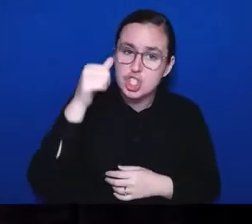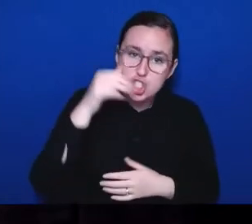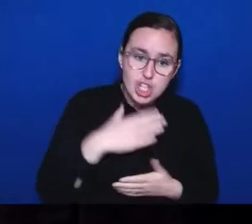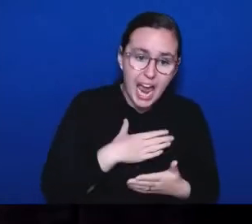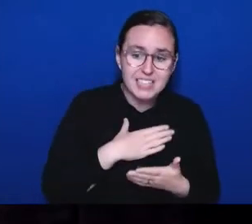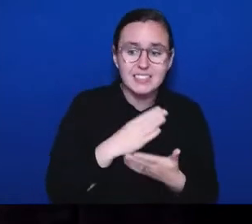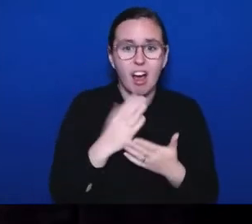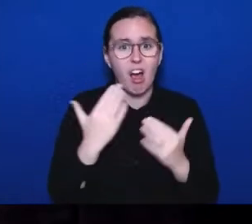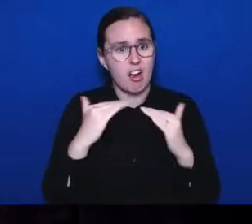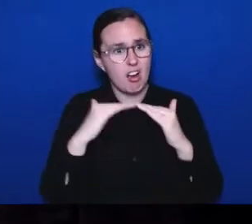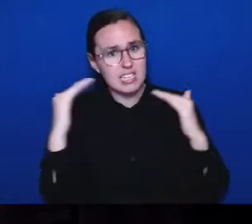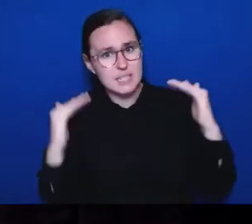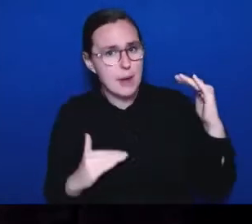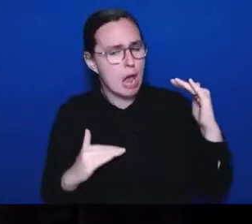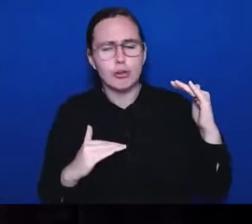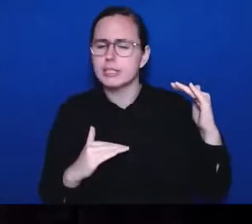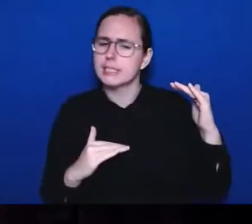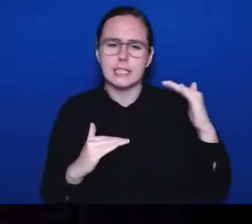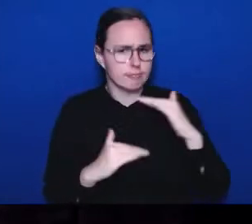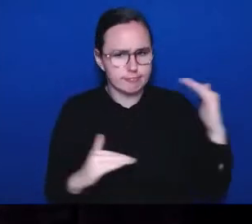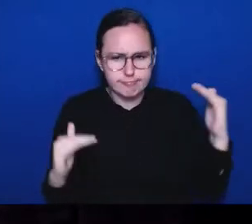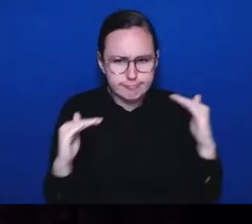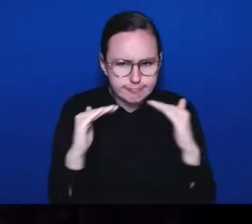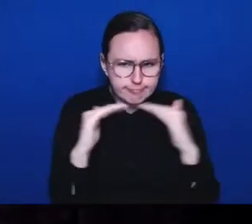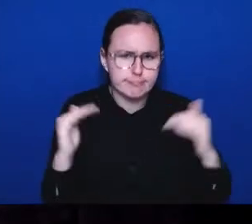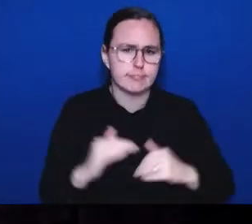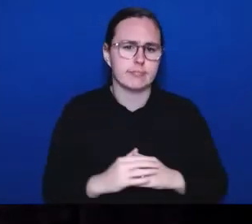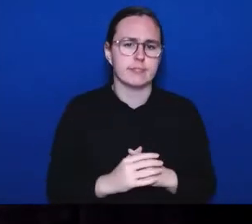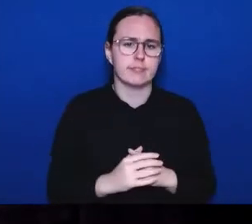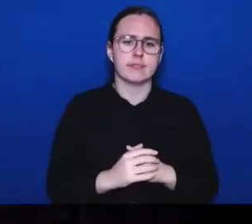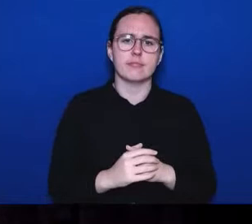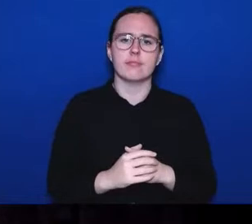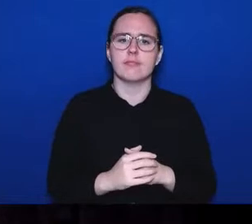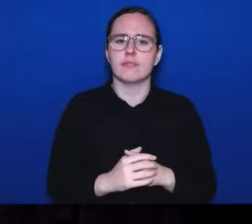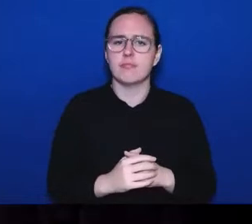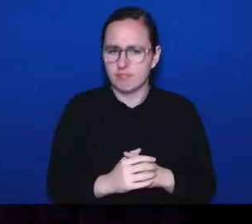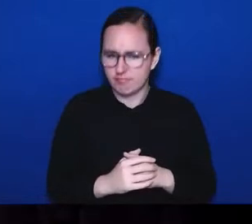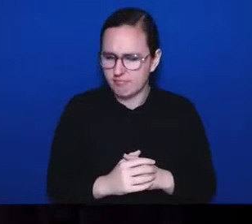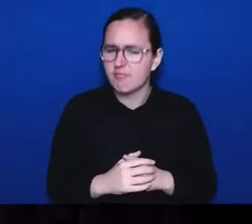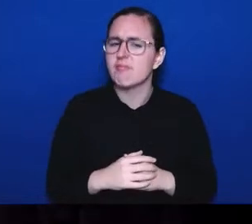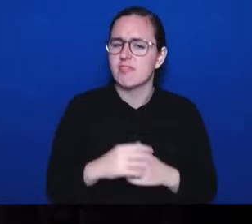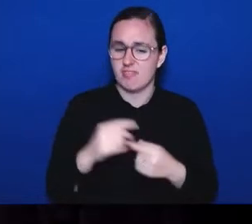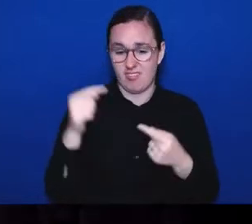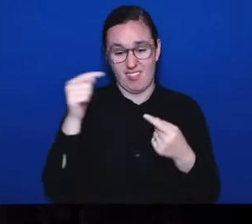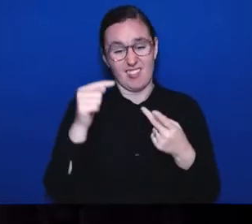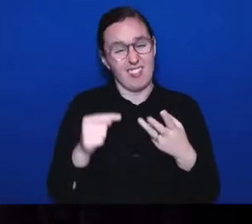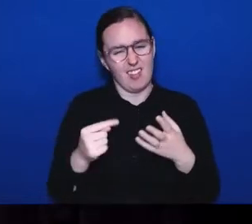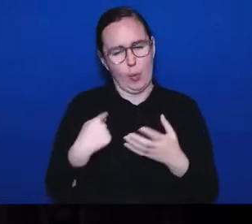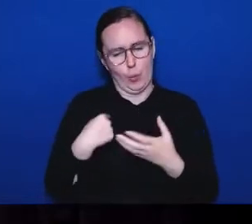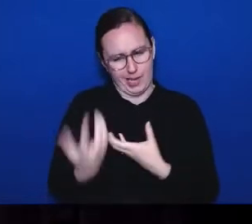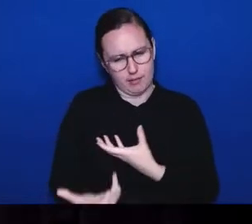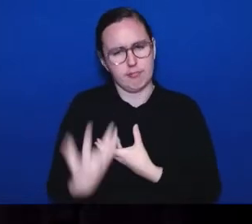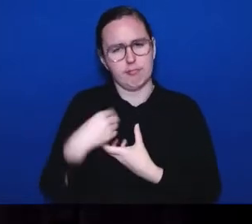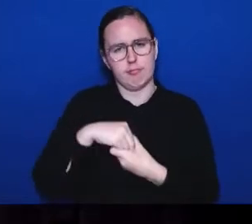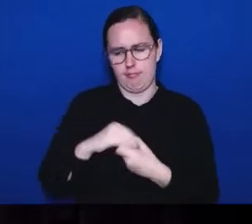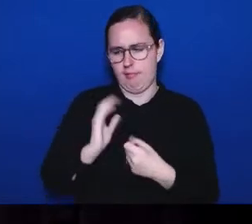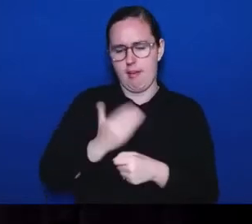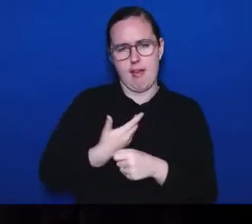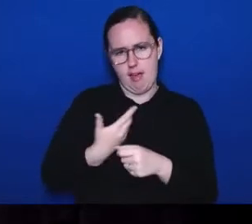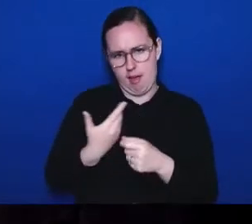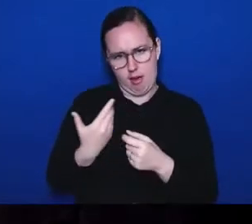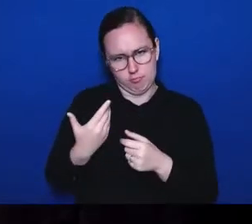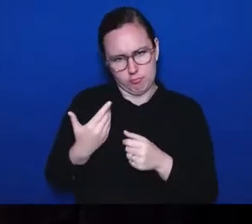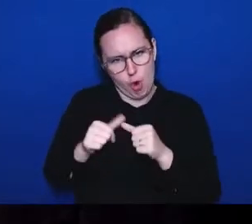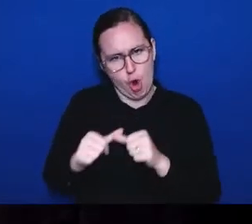addressing improvements to existing alternative physician payment contracts and increases. Improving and increasing access to health services